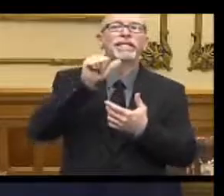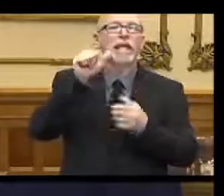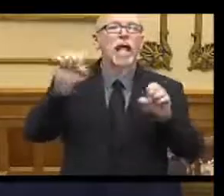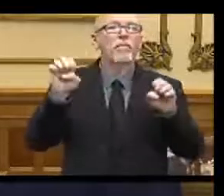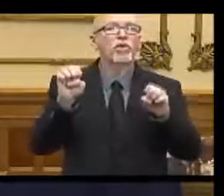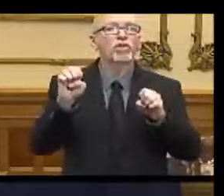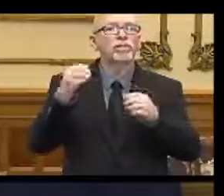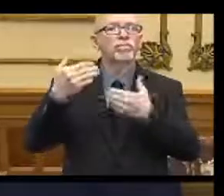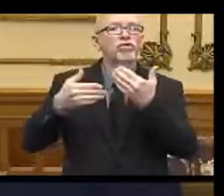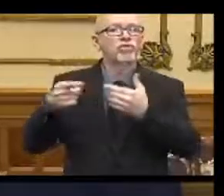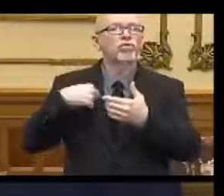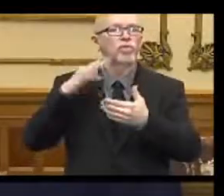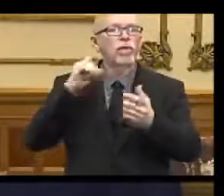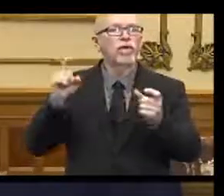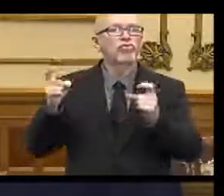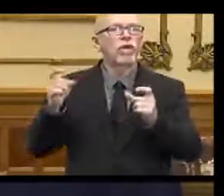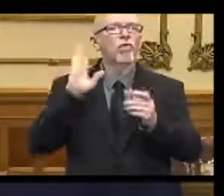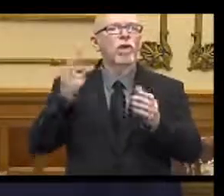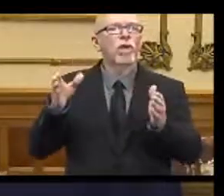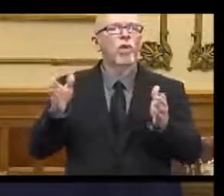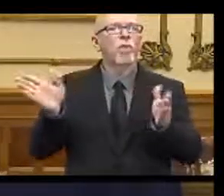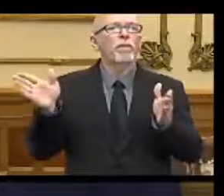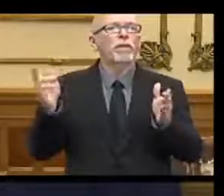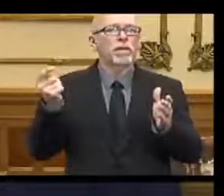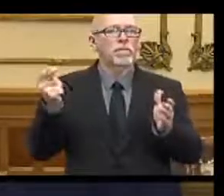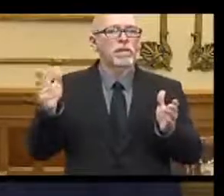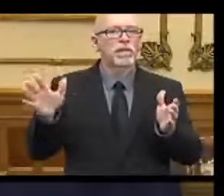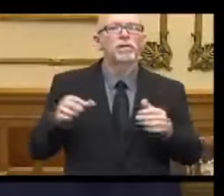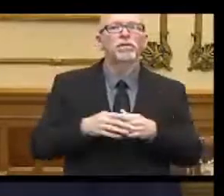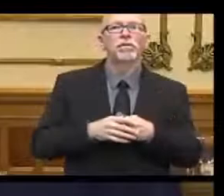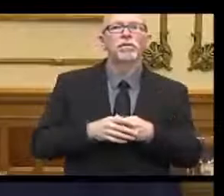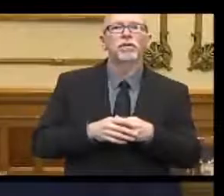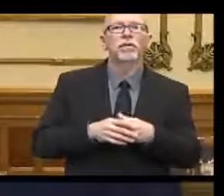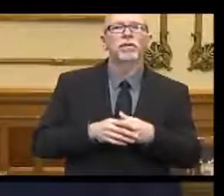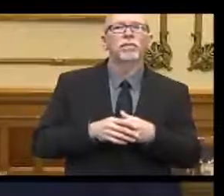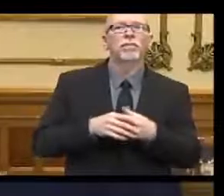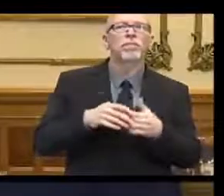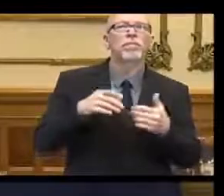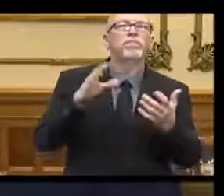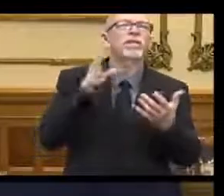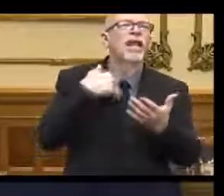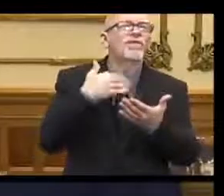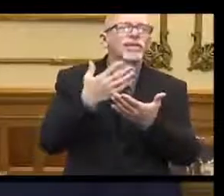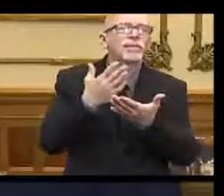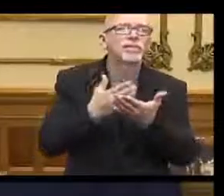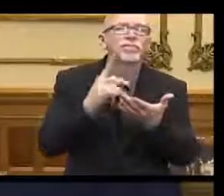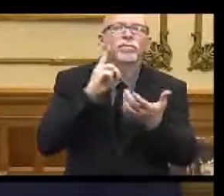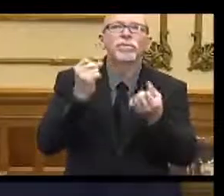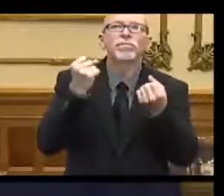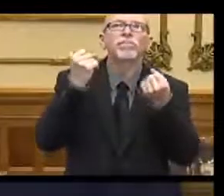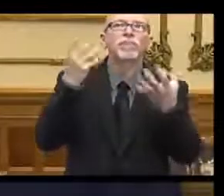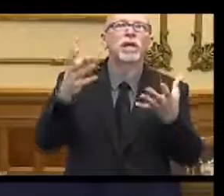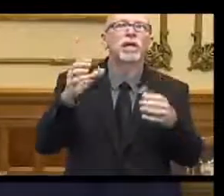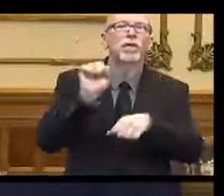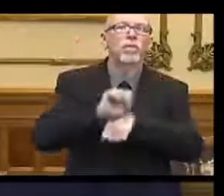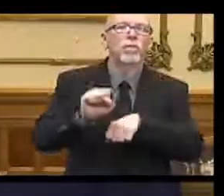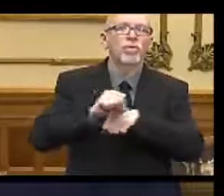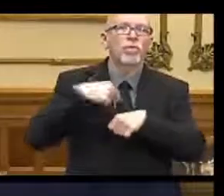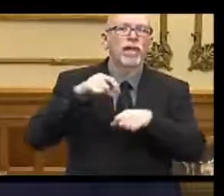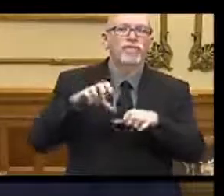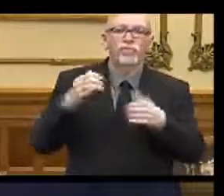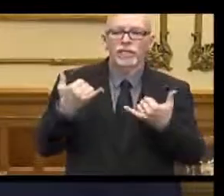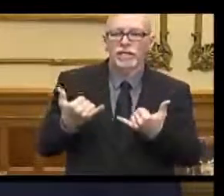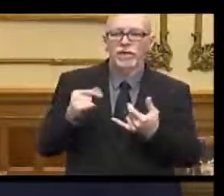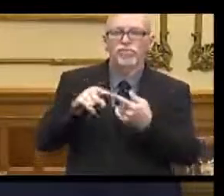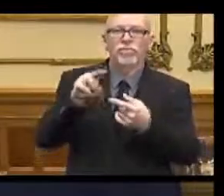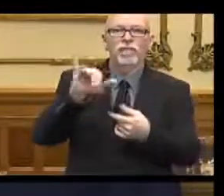will change just a bit, opening up. And again, I just want to say there is a lot of work that needs to be done between now